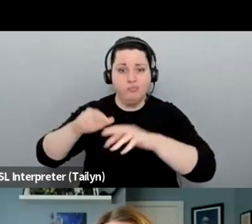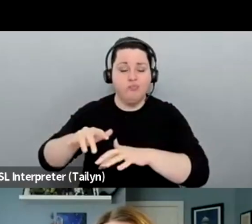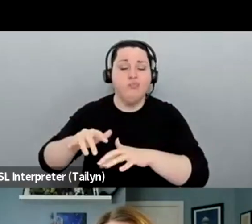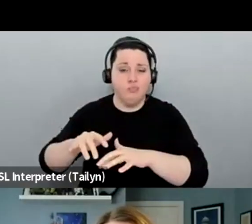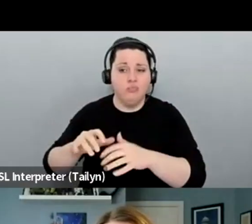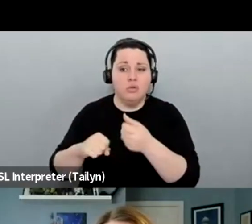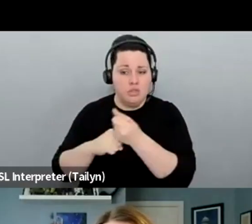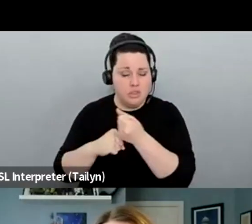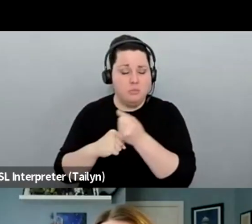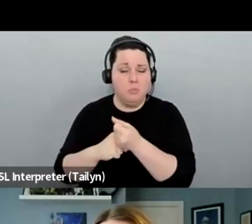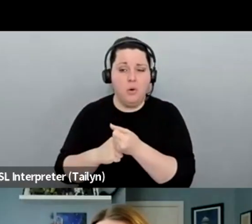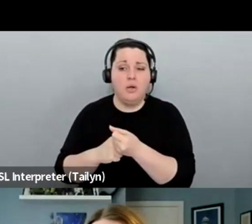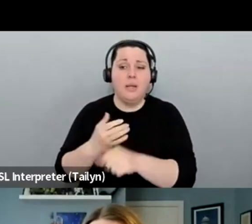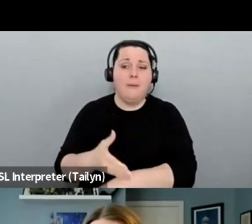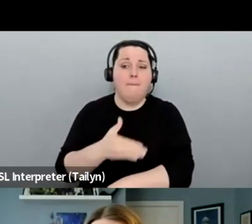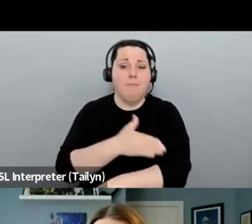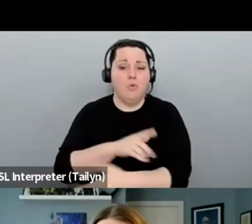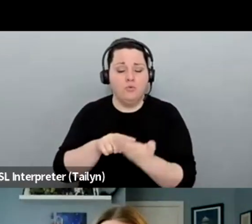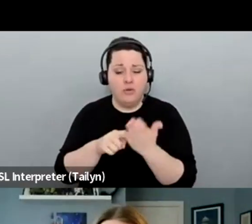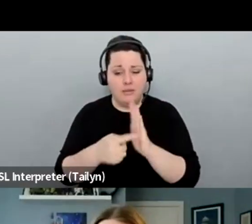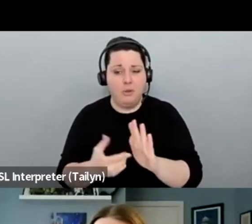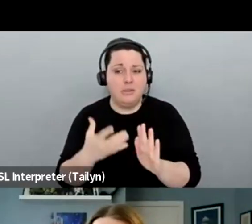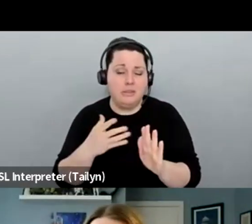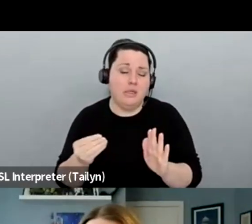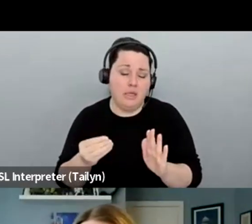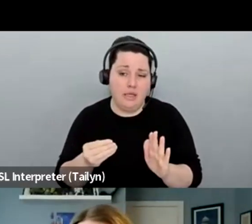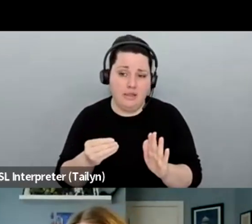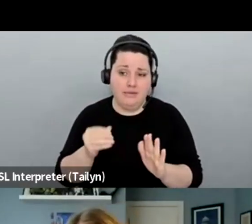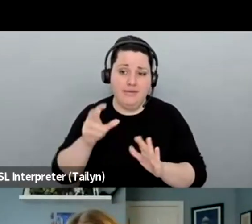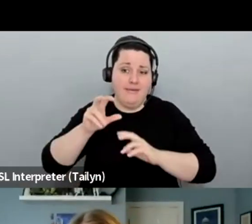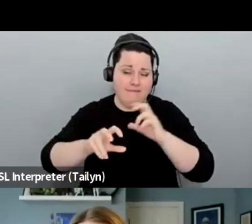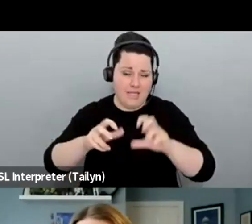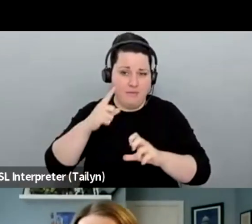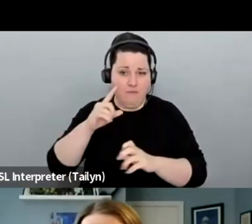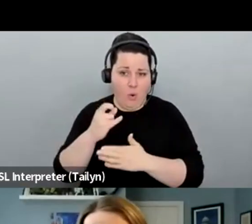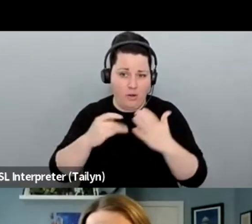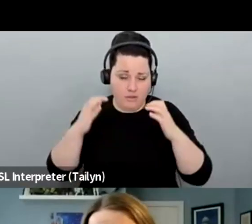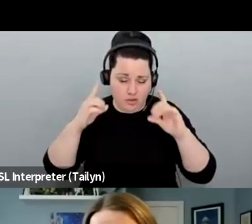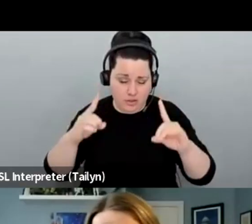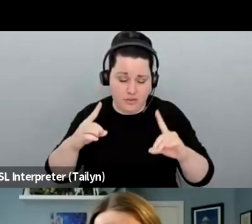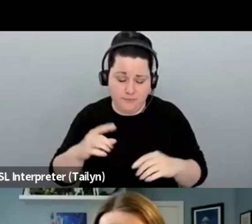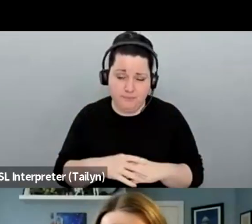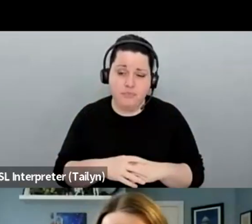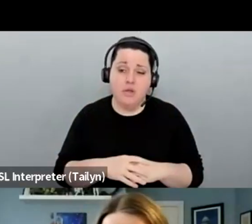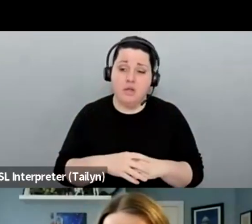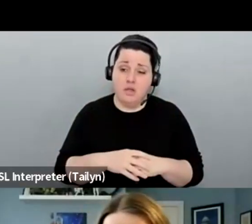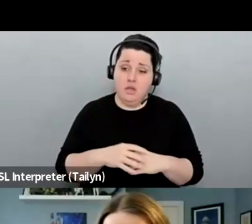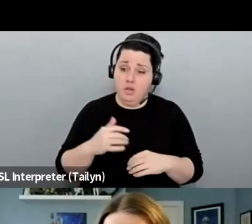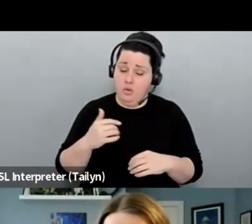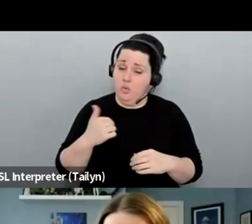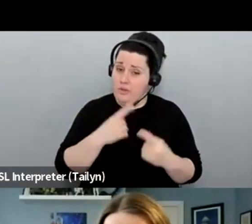in support of improved transparency and investment in arts education. And we've been successful in